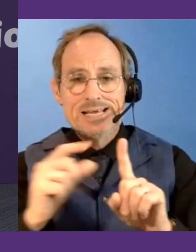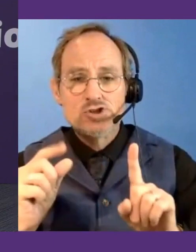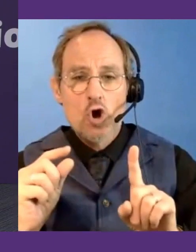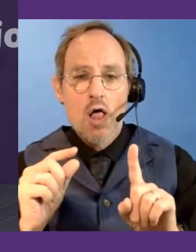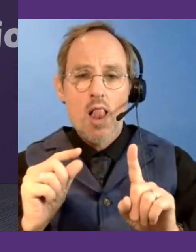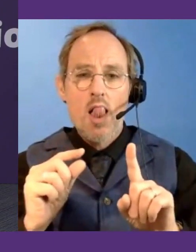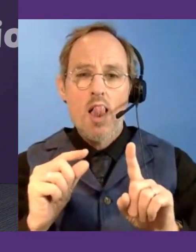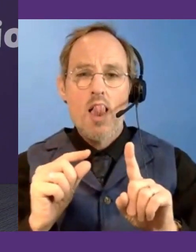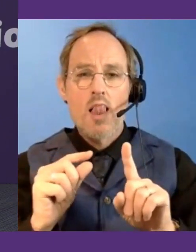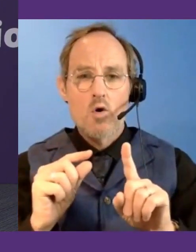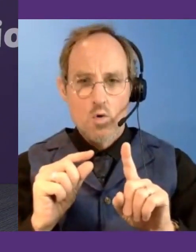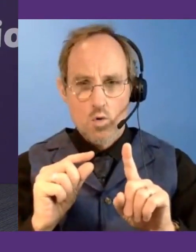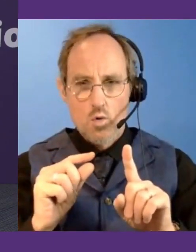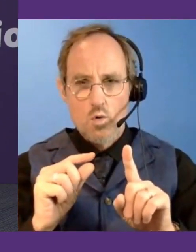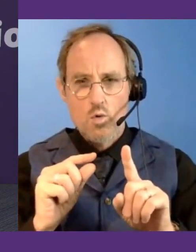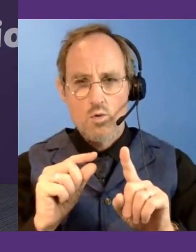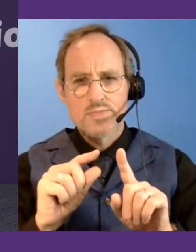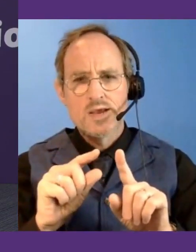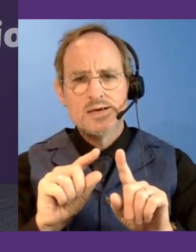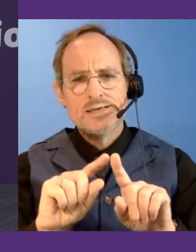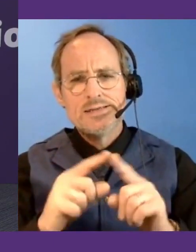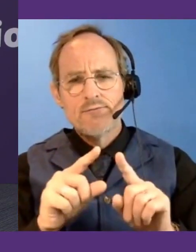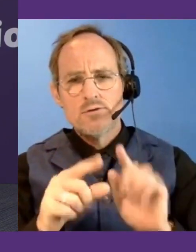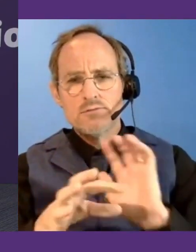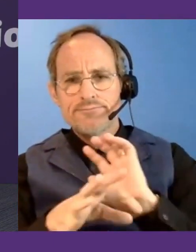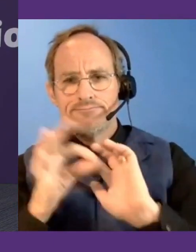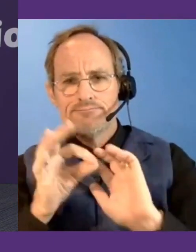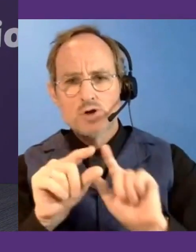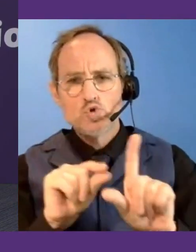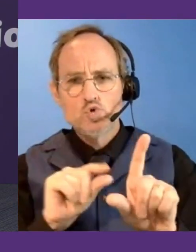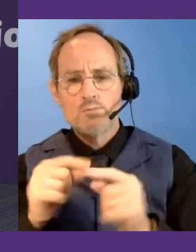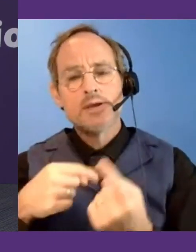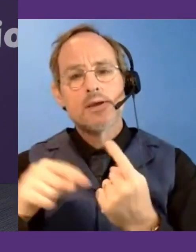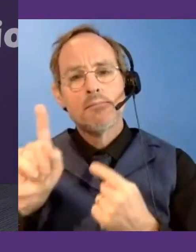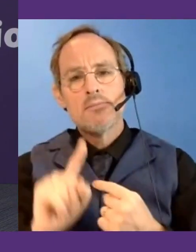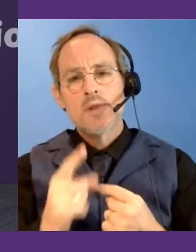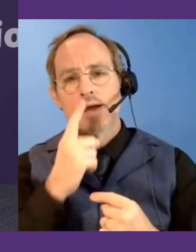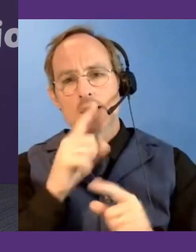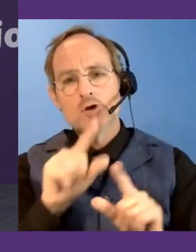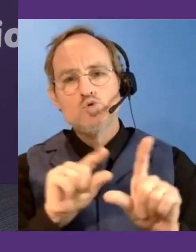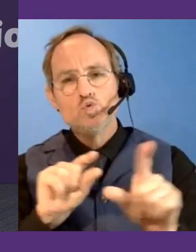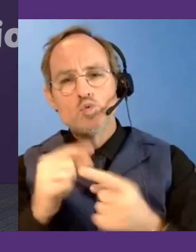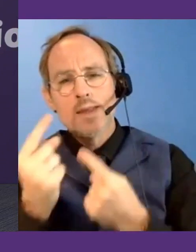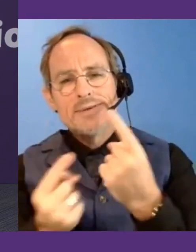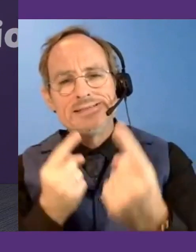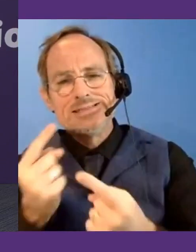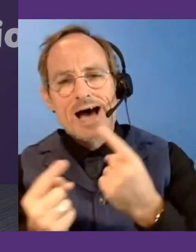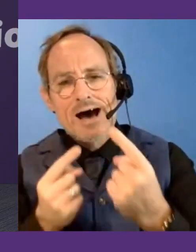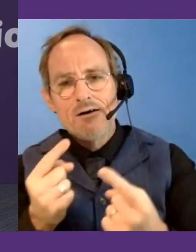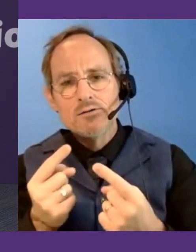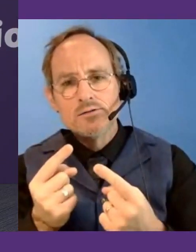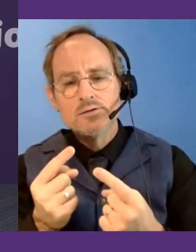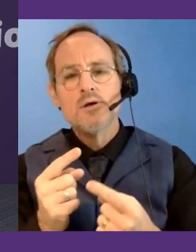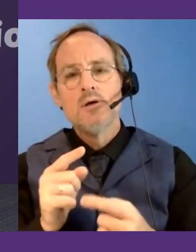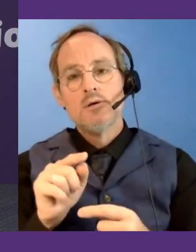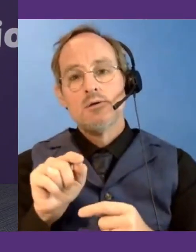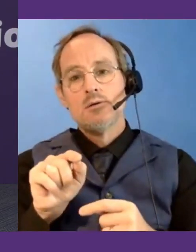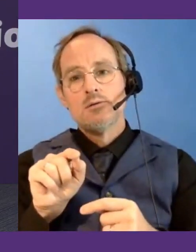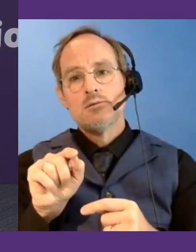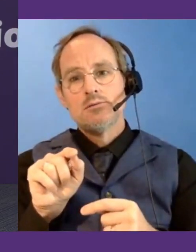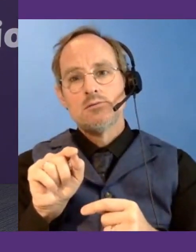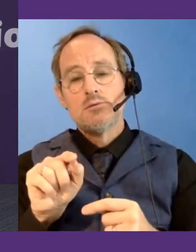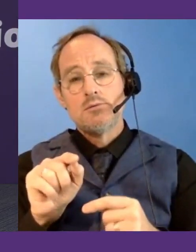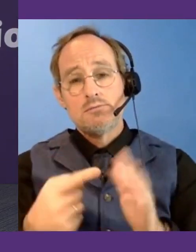We're back able to get together to access their services either way. So. Yeah. And an important part of our process, I